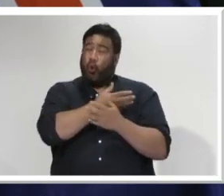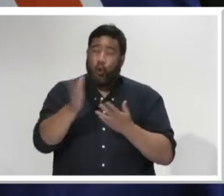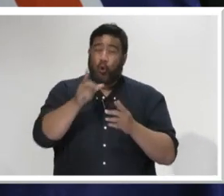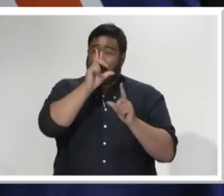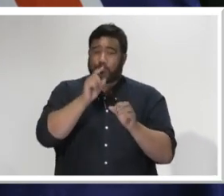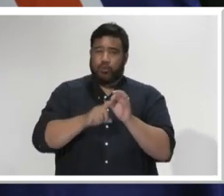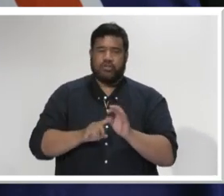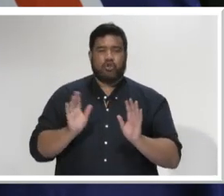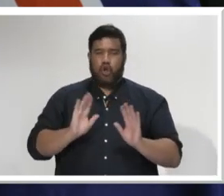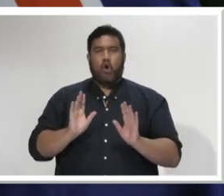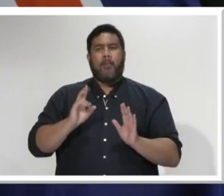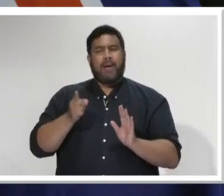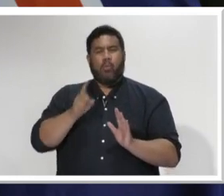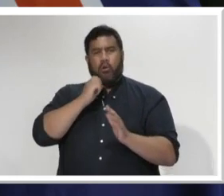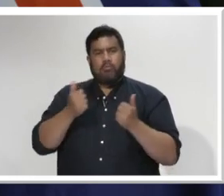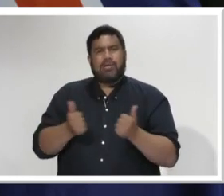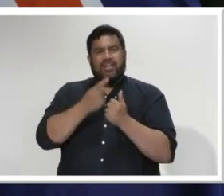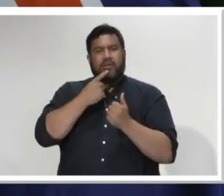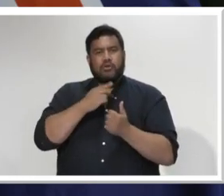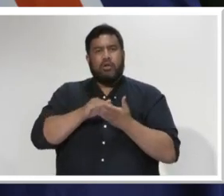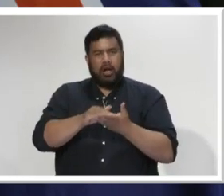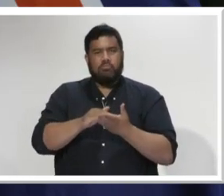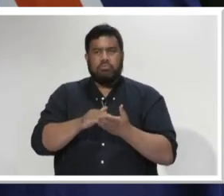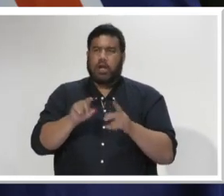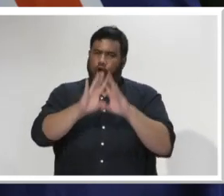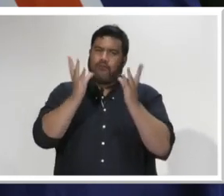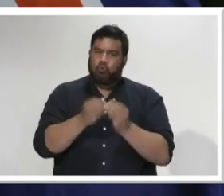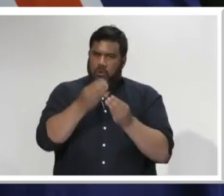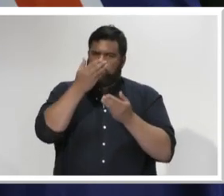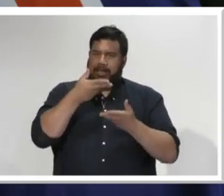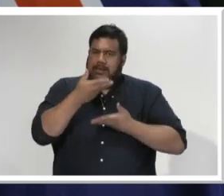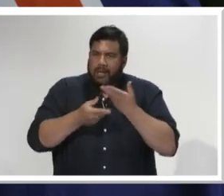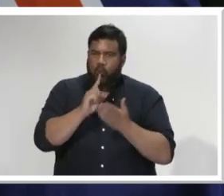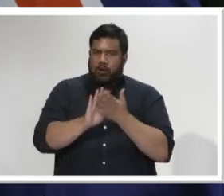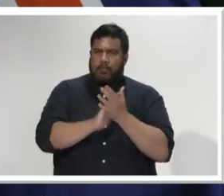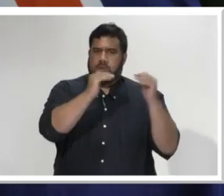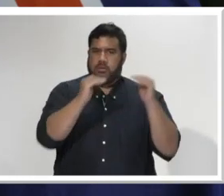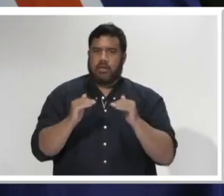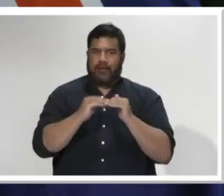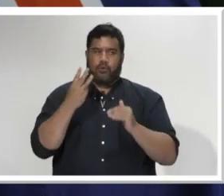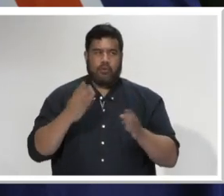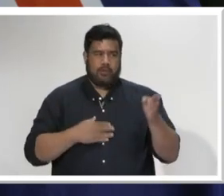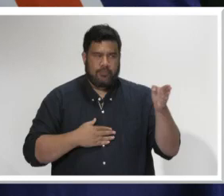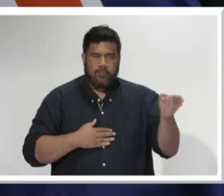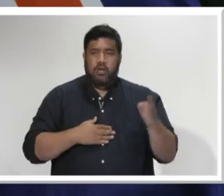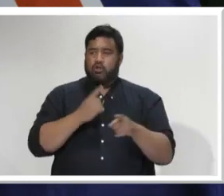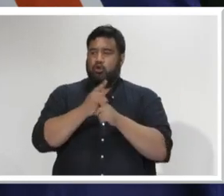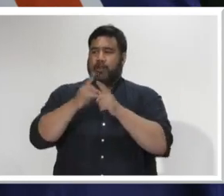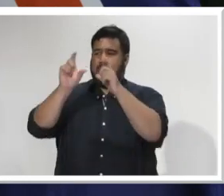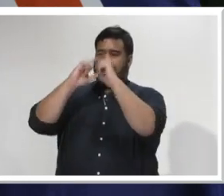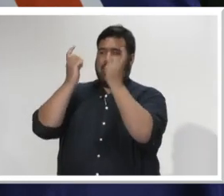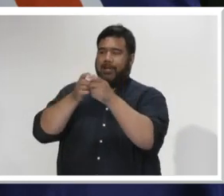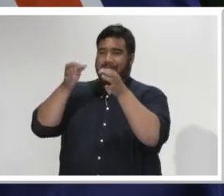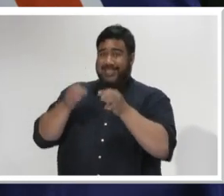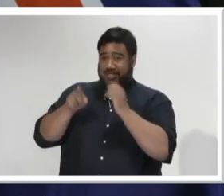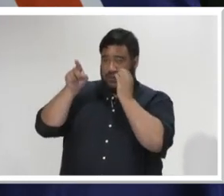Have you made any decisions at what point you'd let Cabinet meet in person again? Yeah, so that's alongside, some of